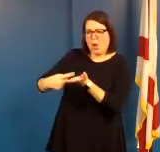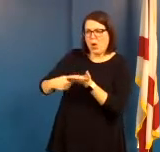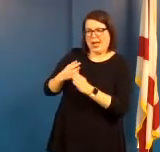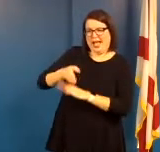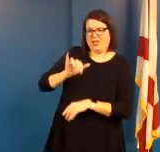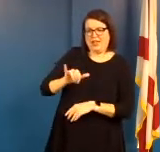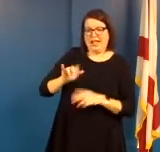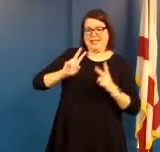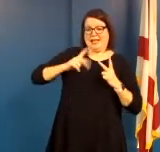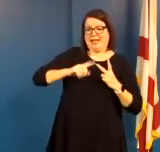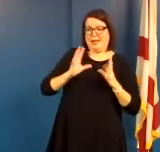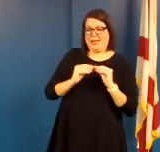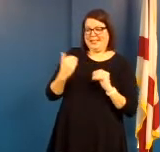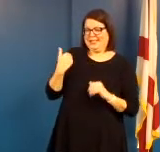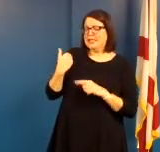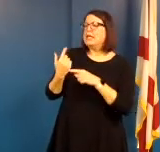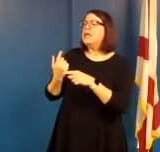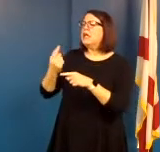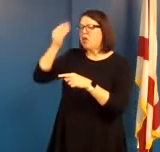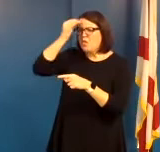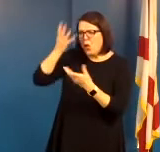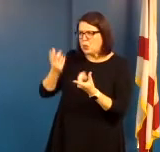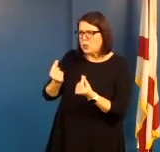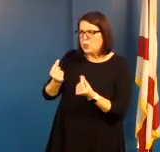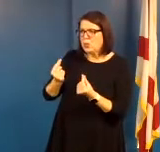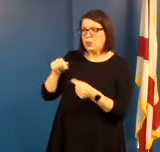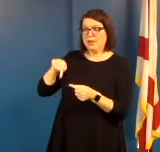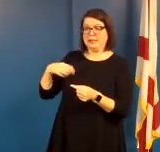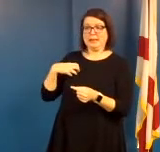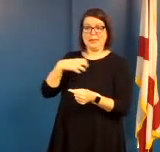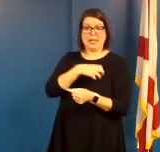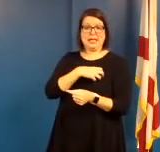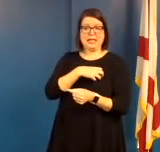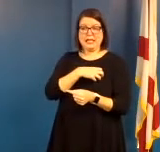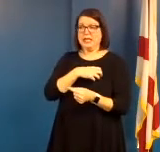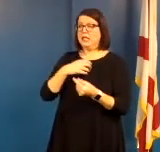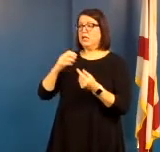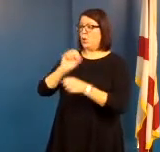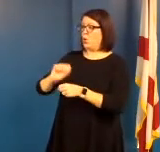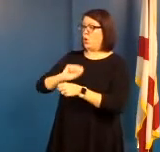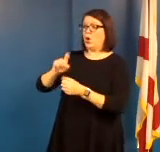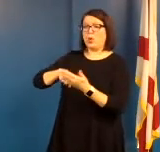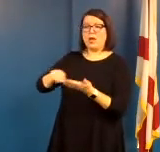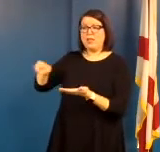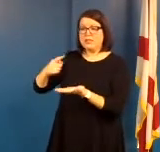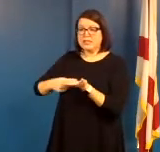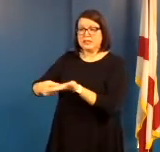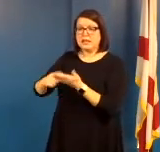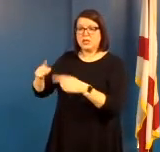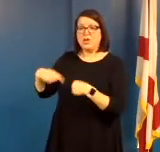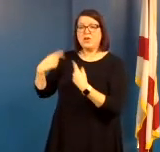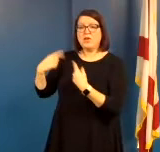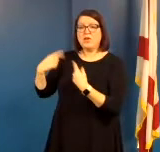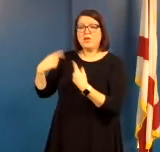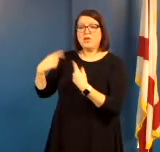the first of the year, this ad hoc committee can make some recommendations to the board about timing of disposition